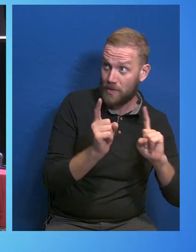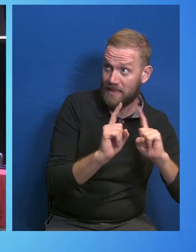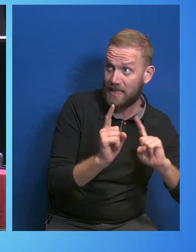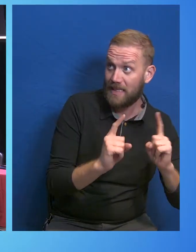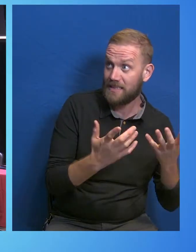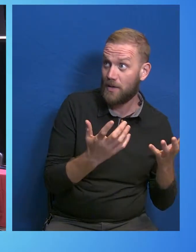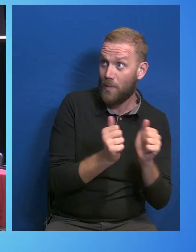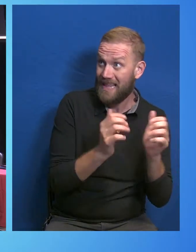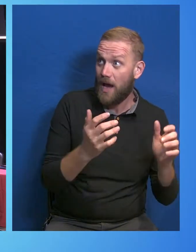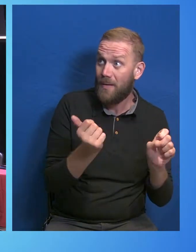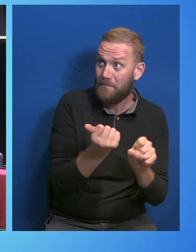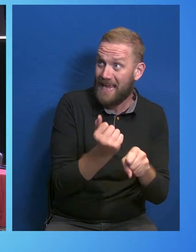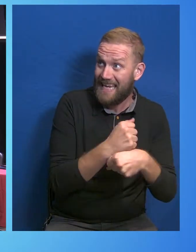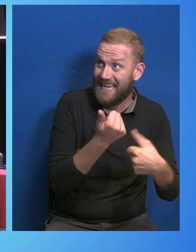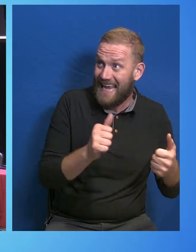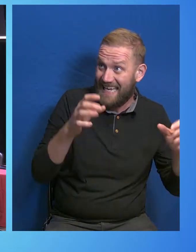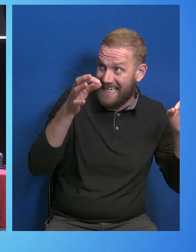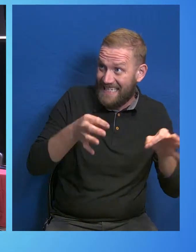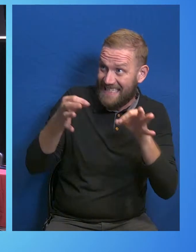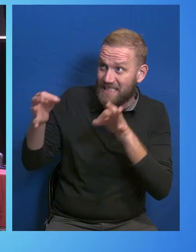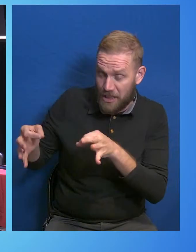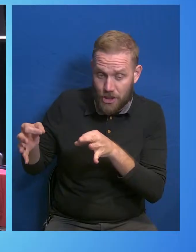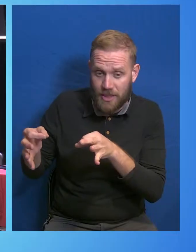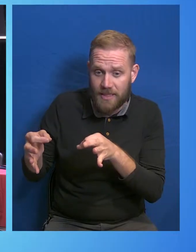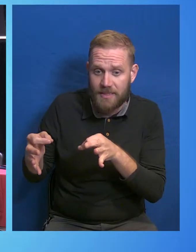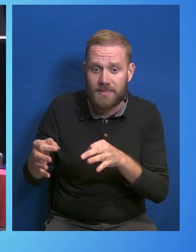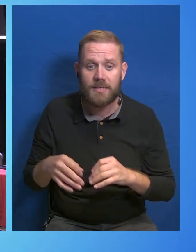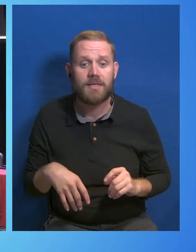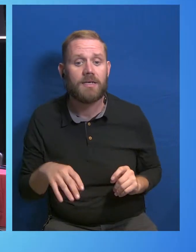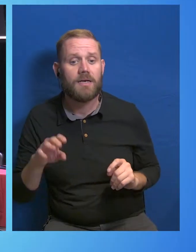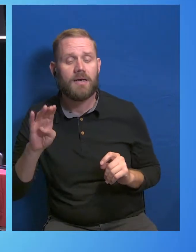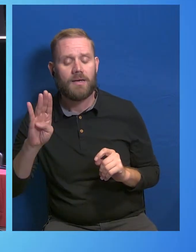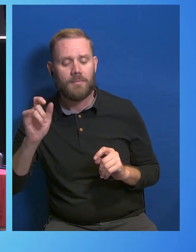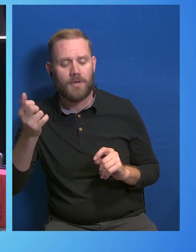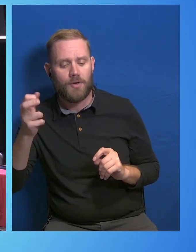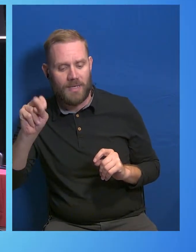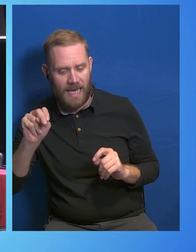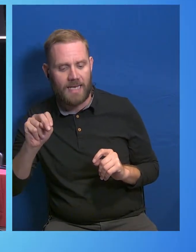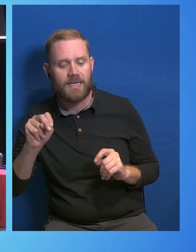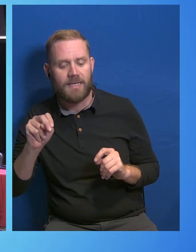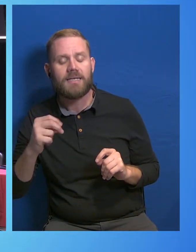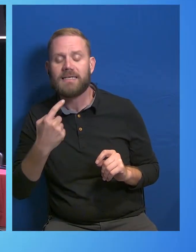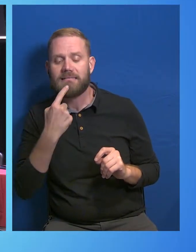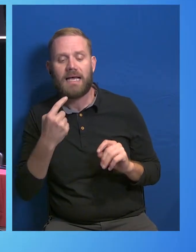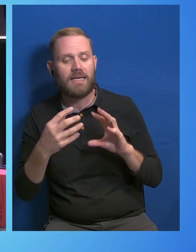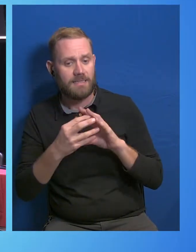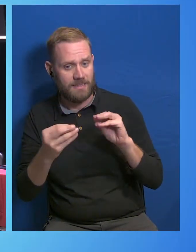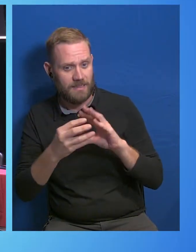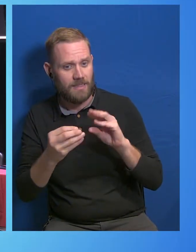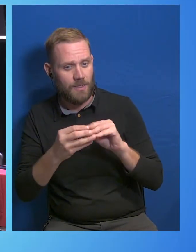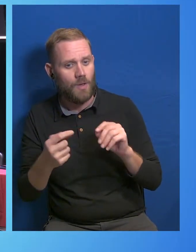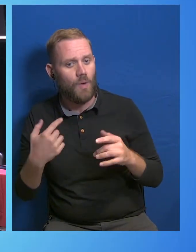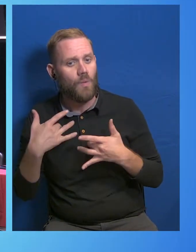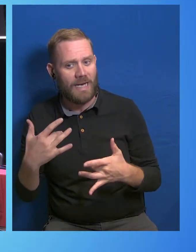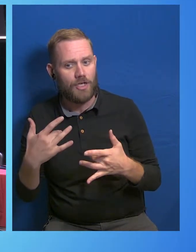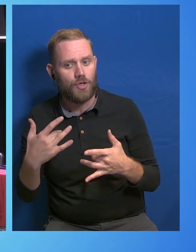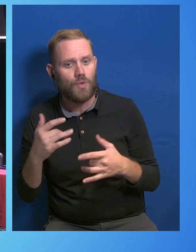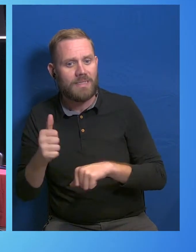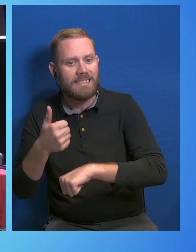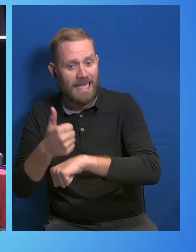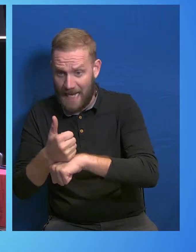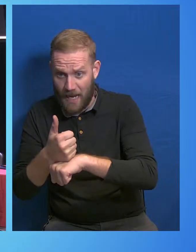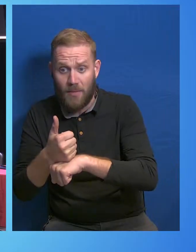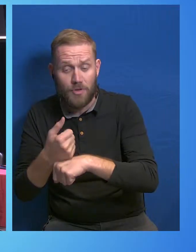making decisions. That comes back to the board. So the board sets the work study sessions. Usually at a board meeting,